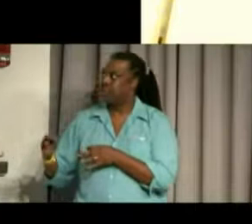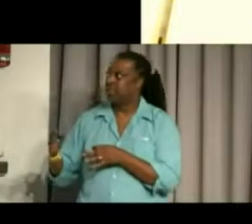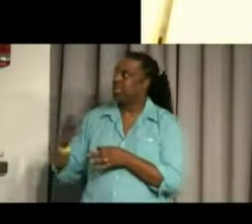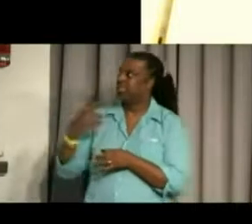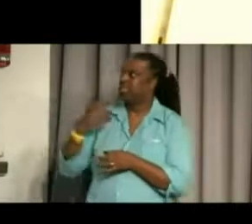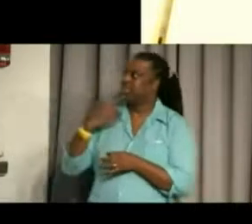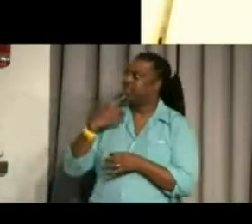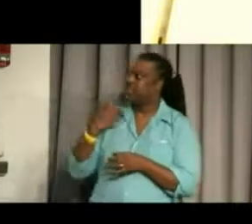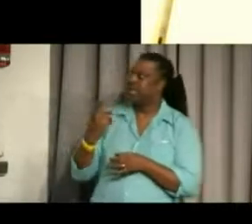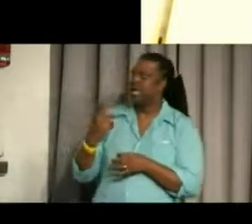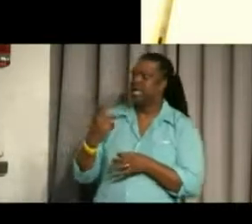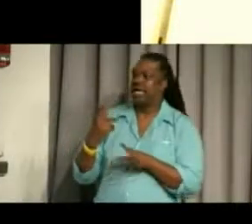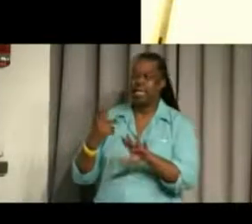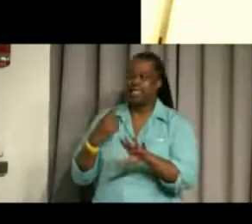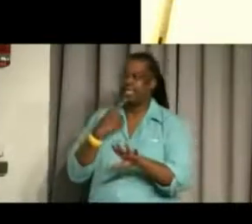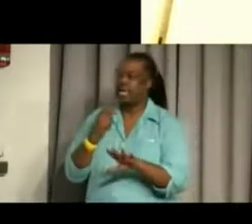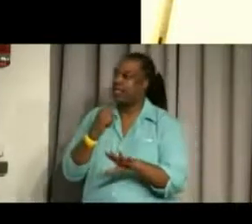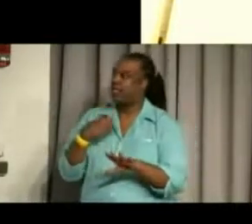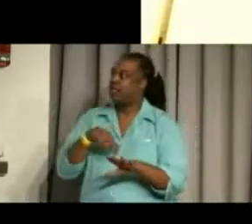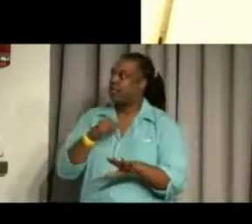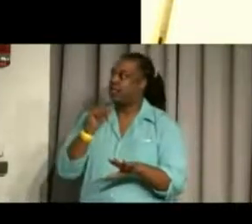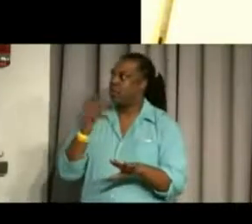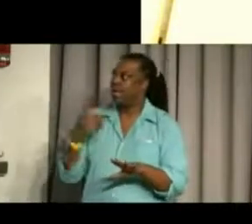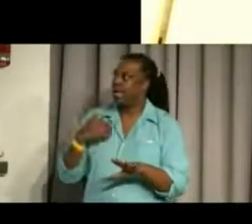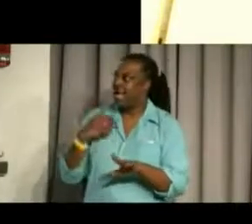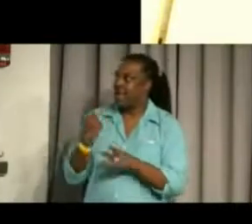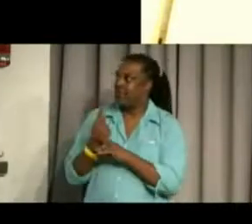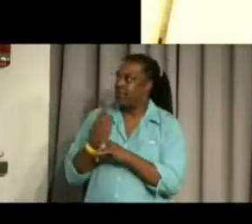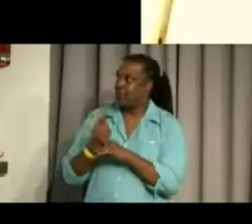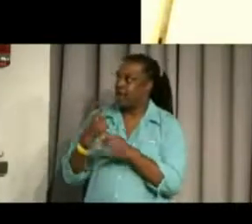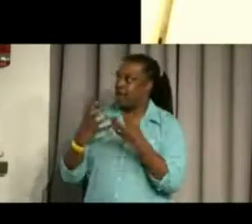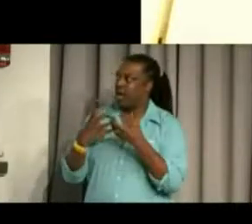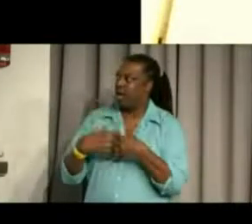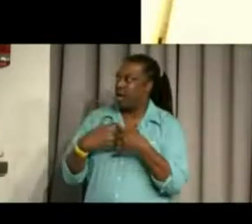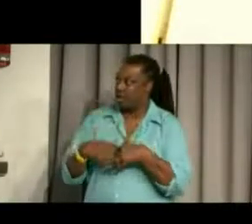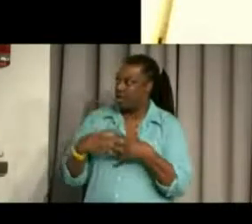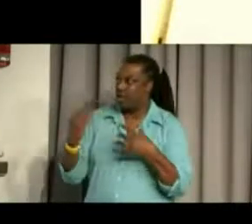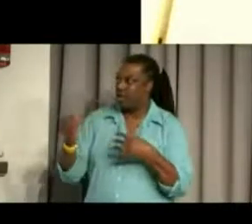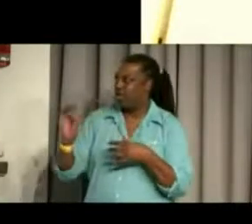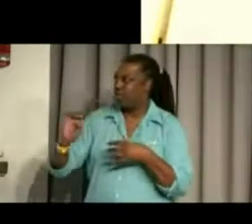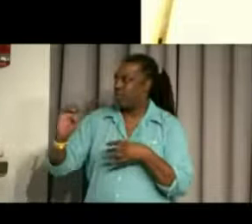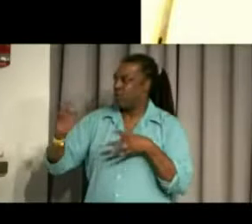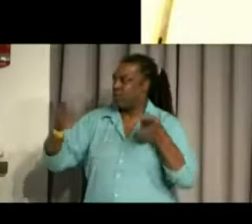we didn't have the equipment to draw from the Flint River. And the emergency manager also,